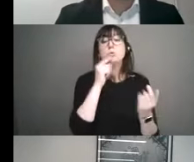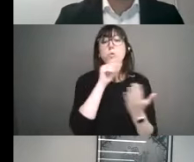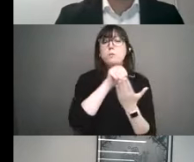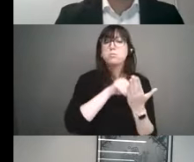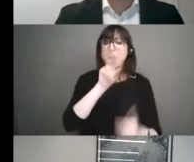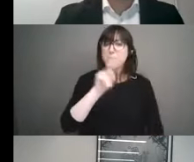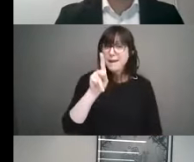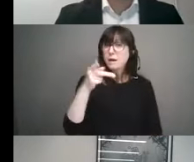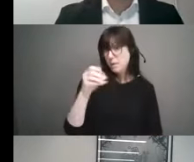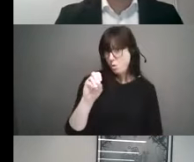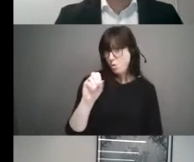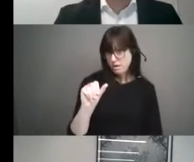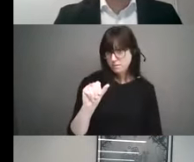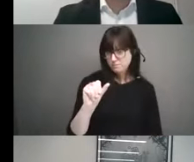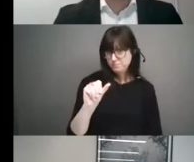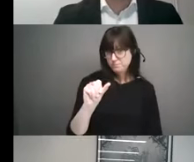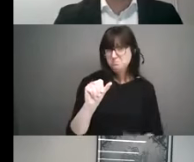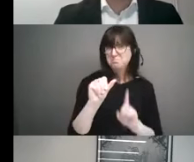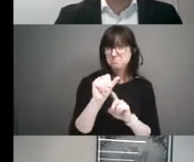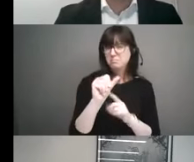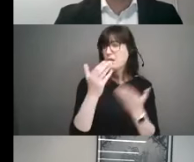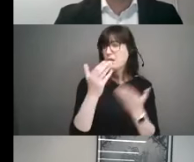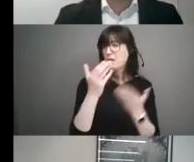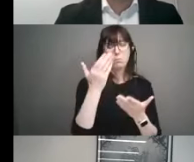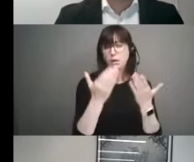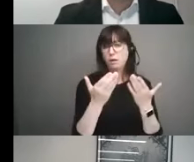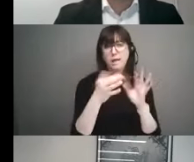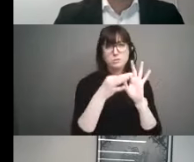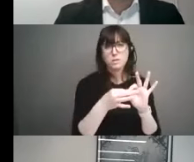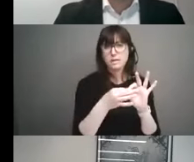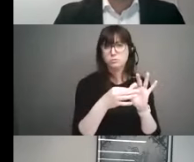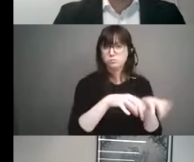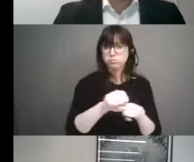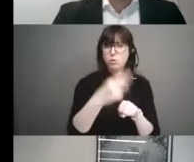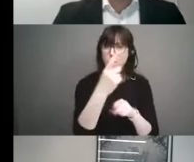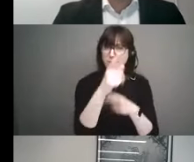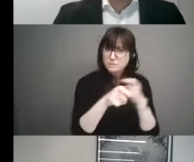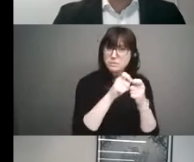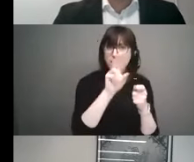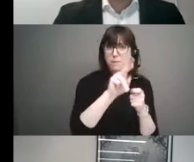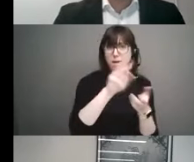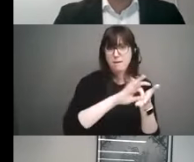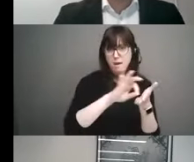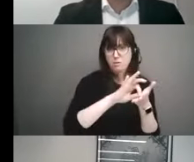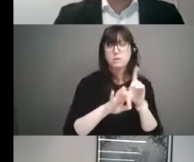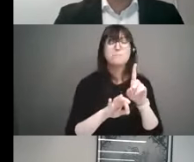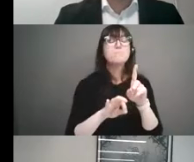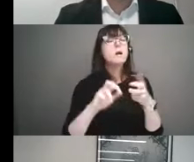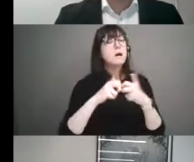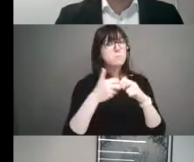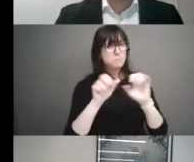attorney. And it may just be over a certain account. And they cause issues